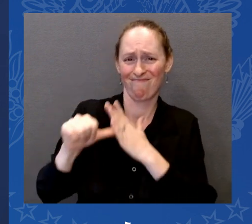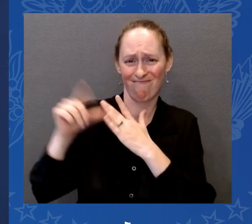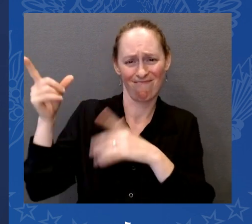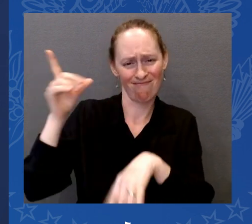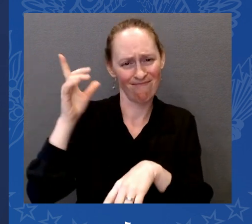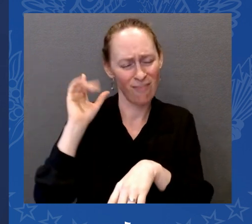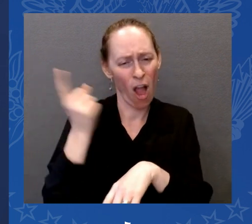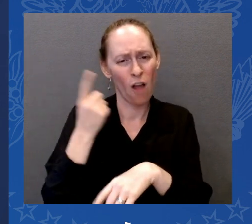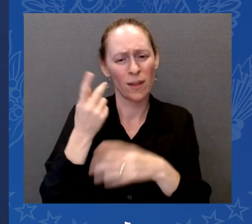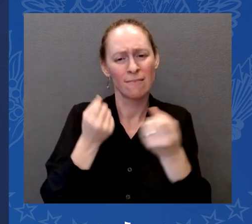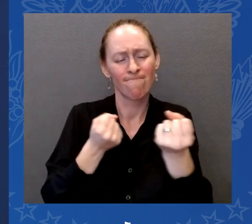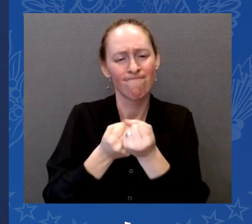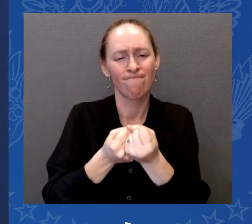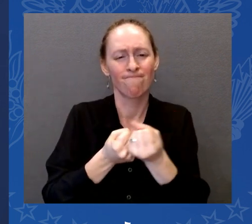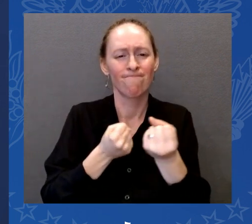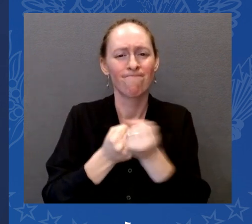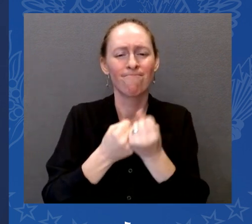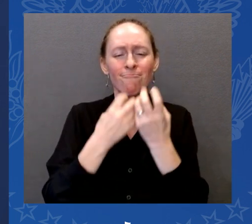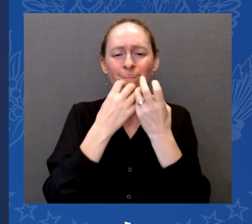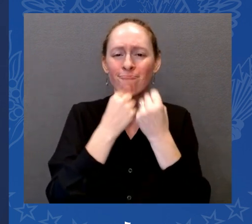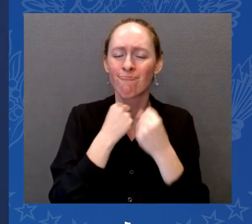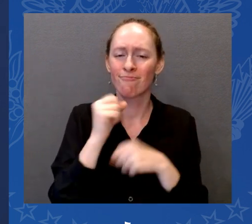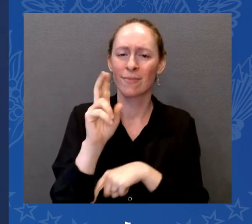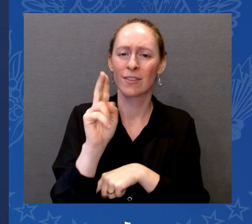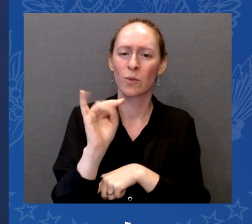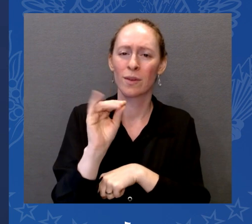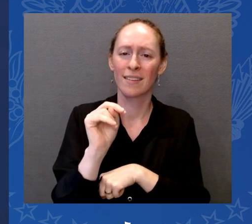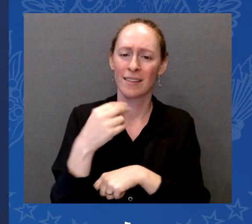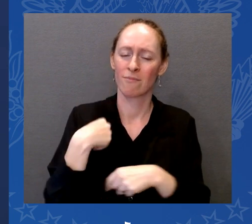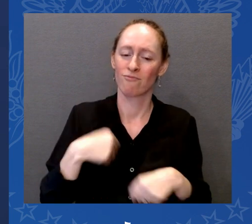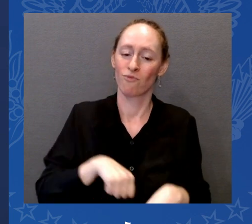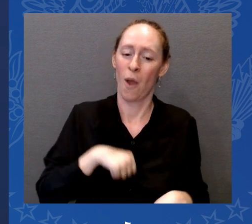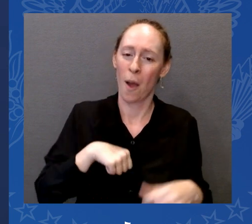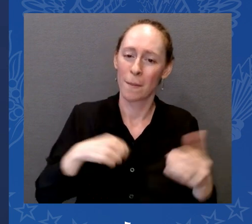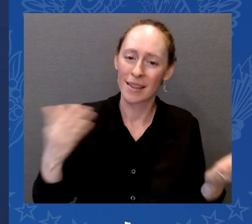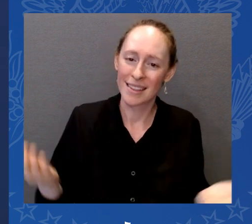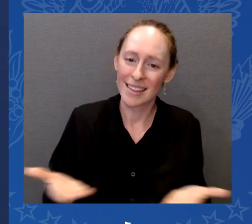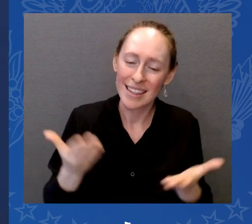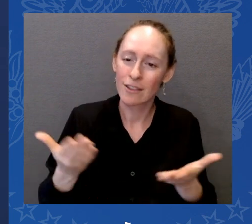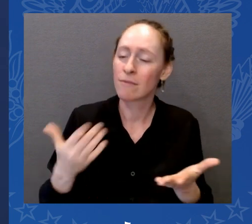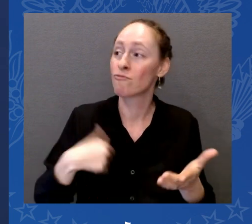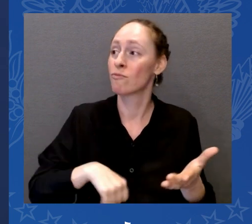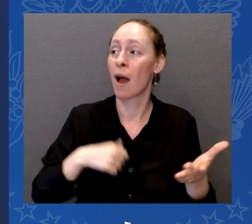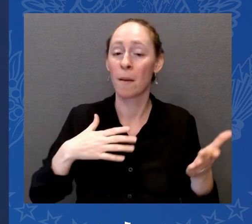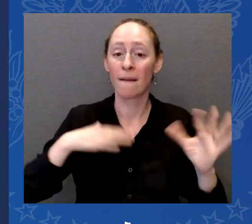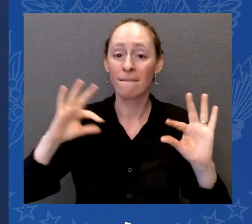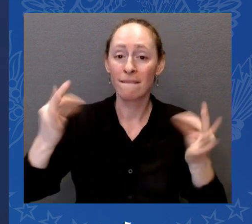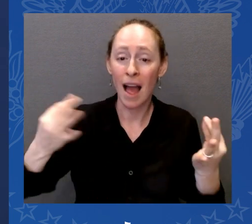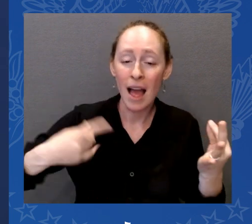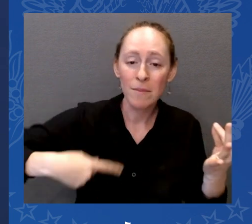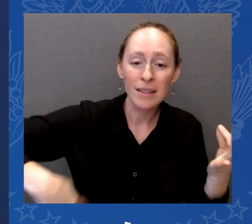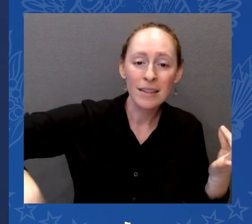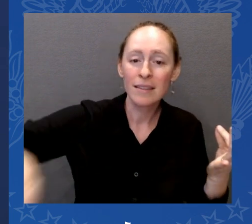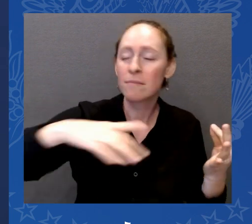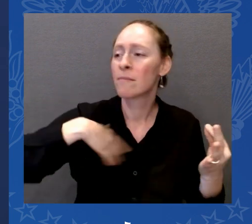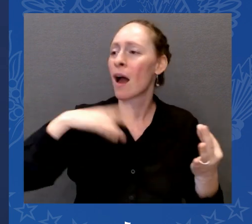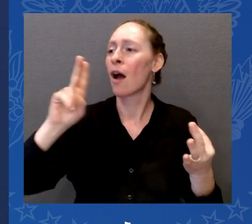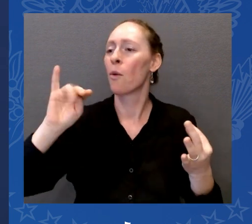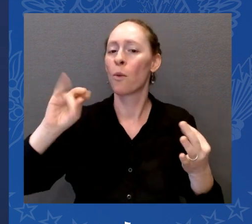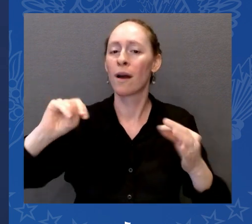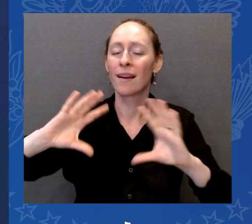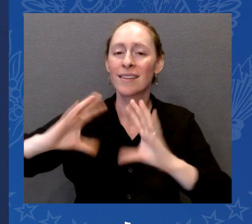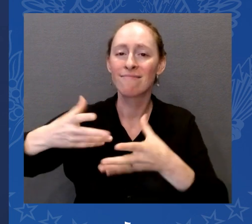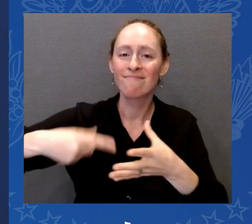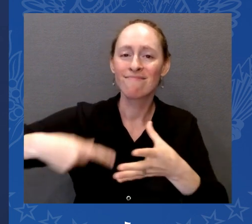today. So on behalf of my family, on behalf of my local union, on behalf of this great city of